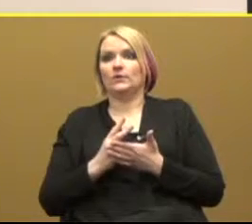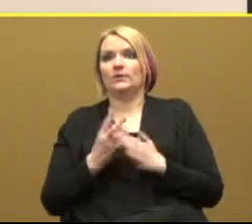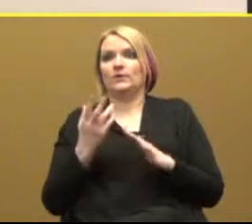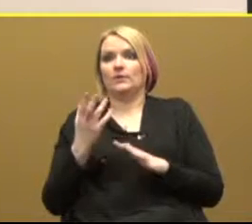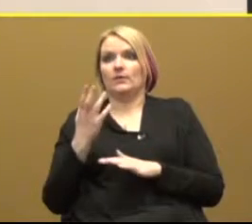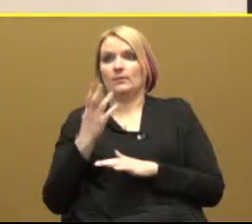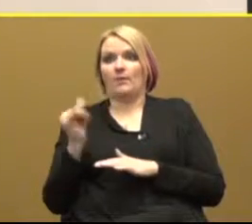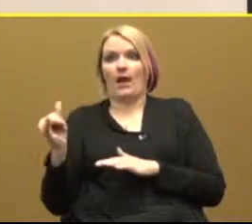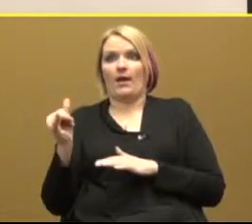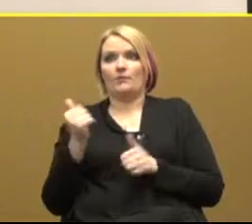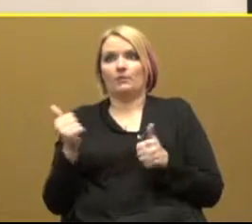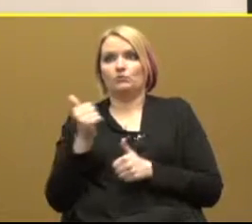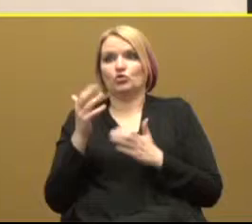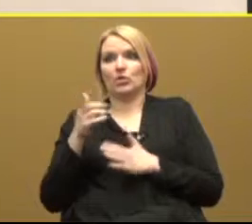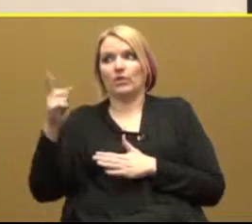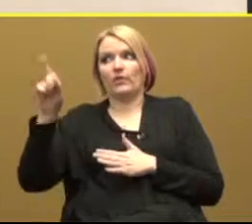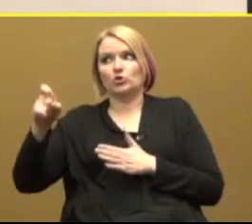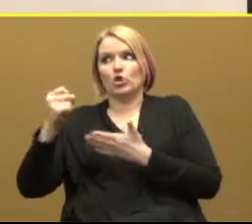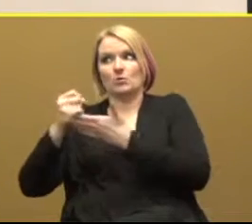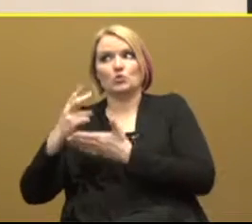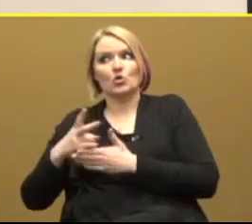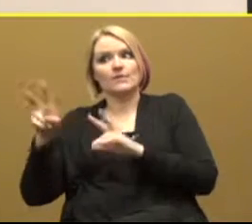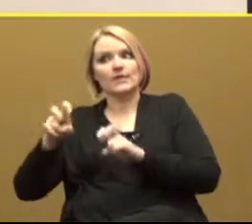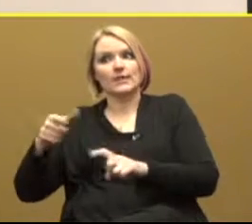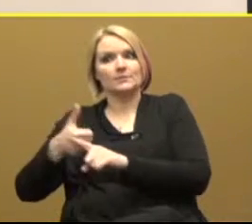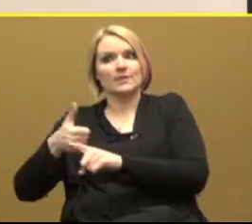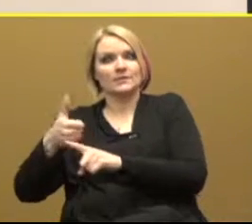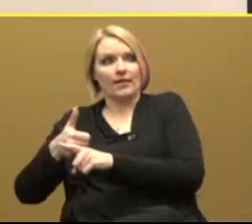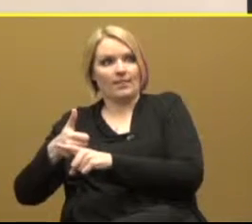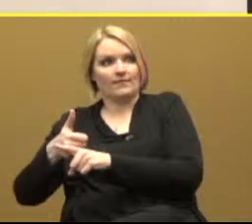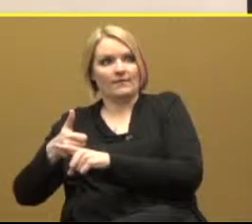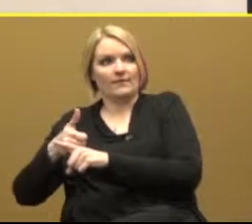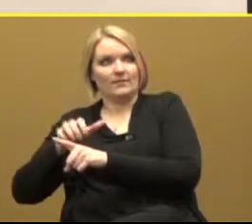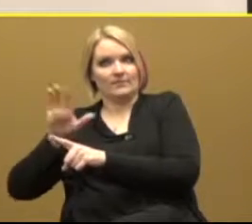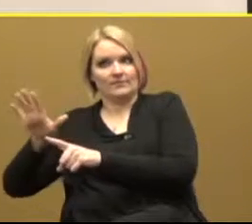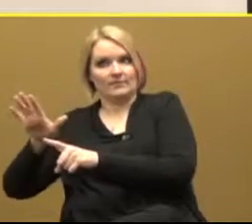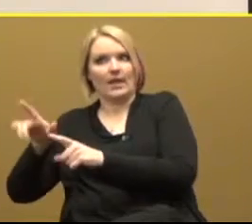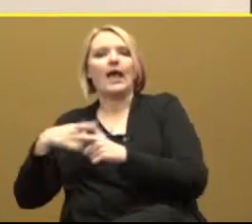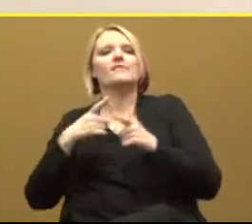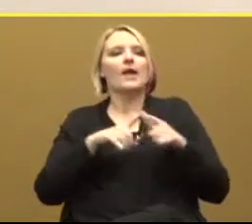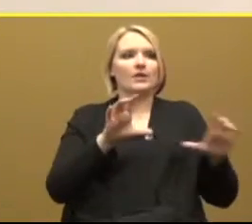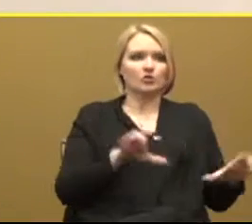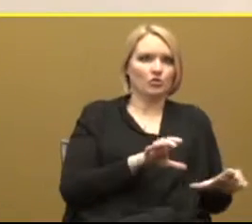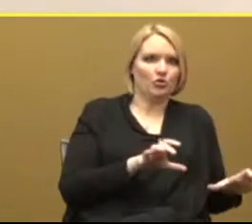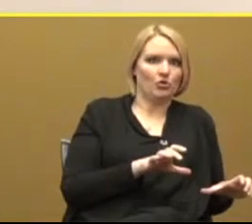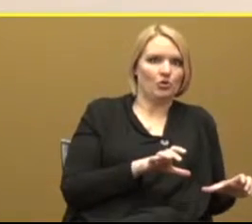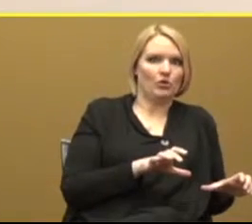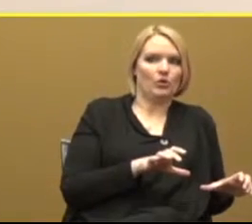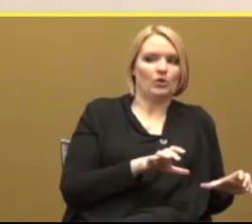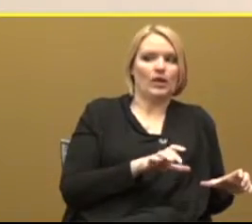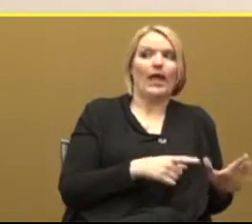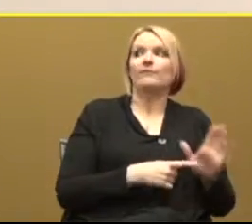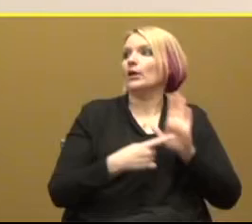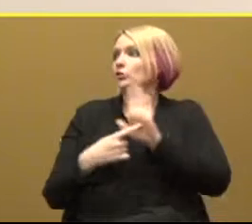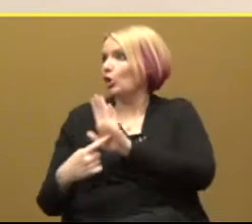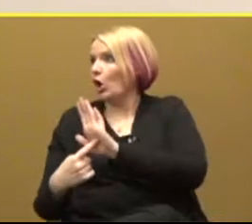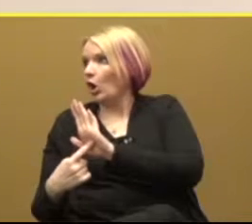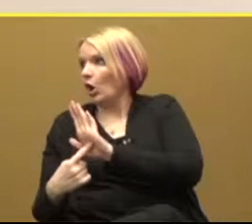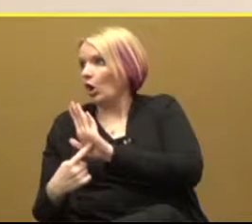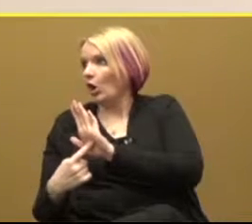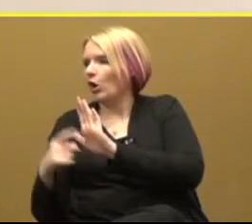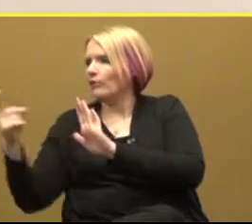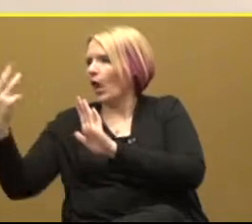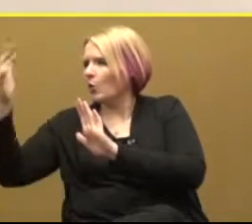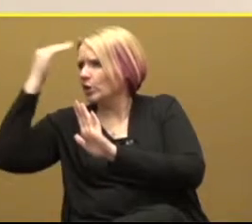of time. And to get the assessment approved by the administrator ahead of time. They can't argue with you afterwards if they approve